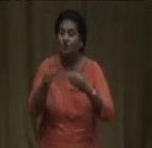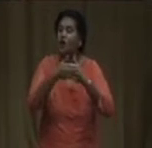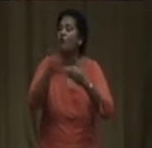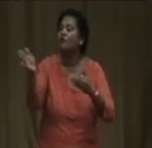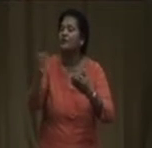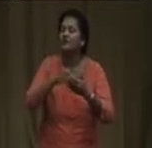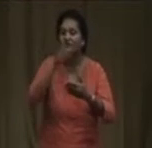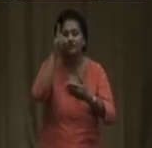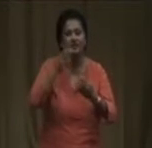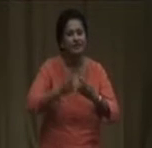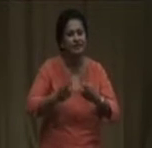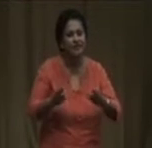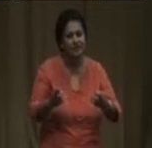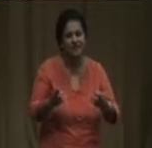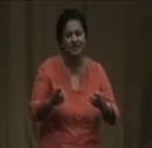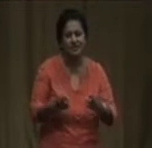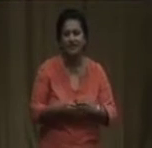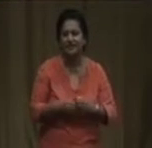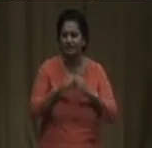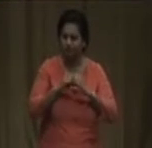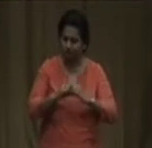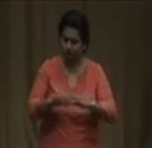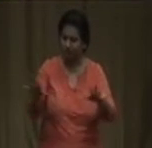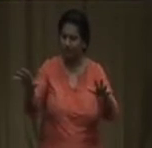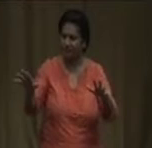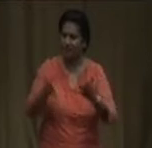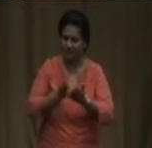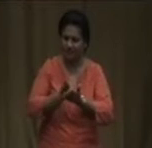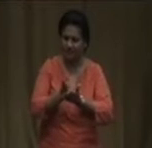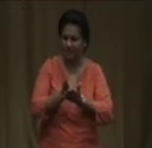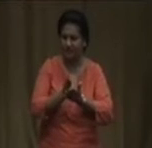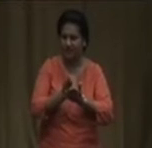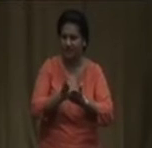resources as a disaggregated service provision model.